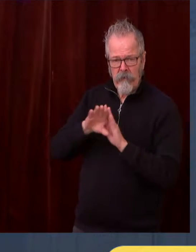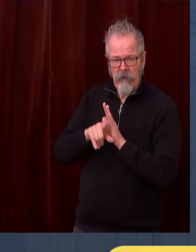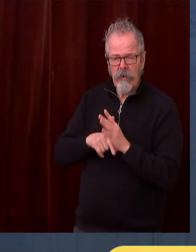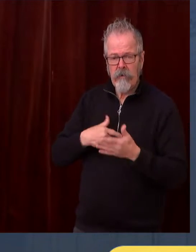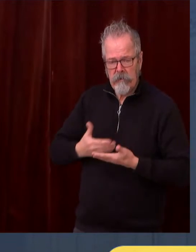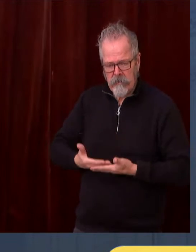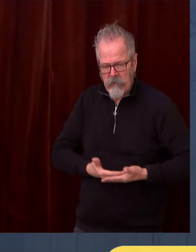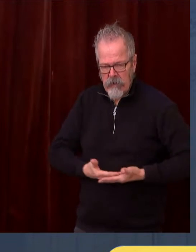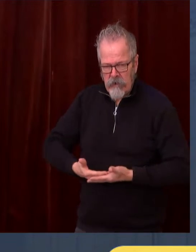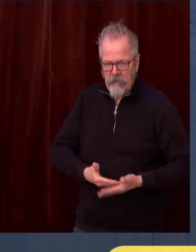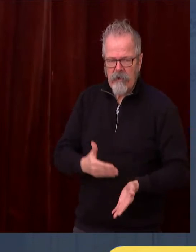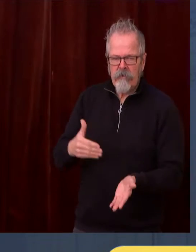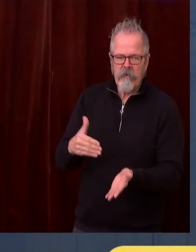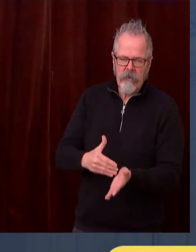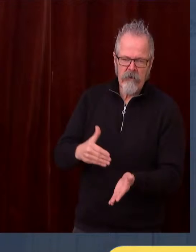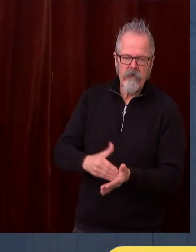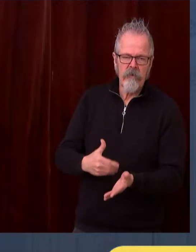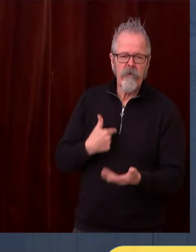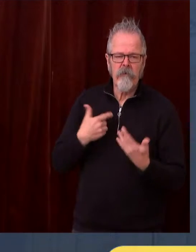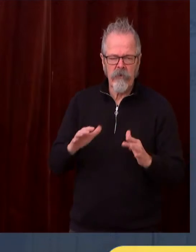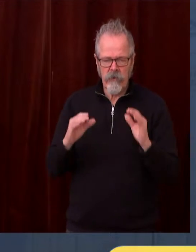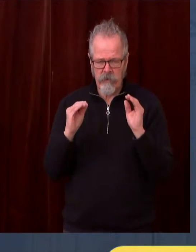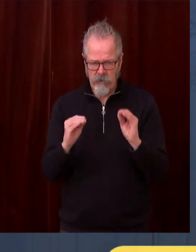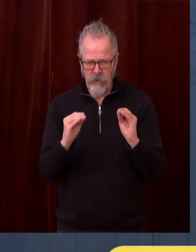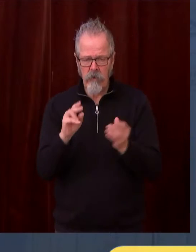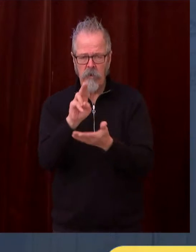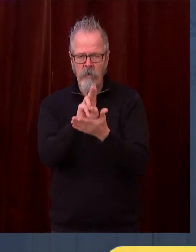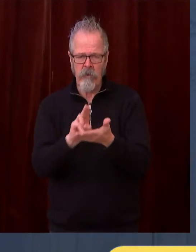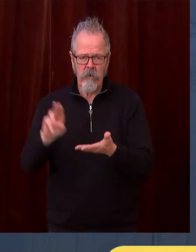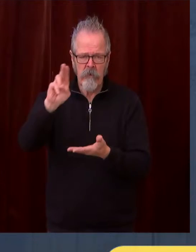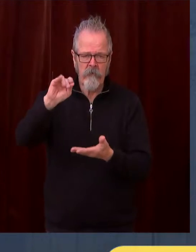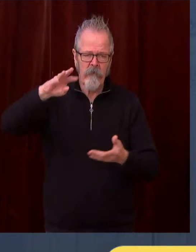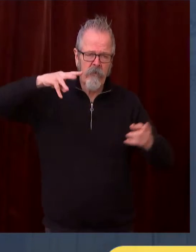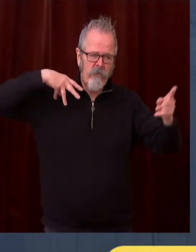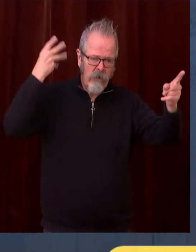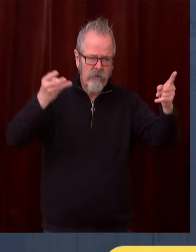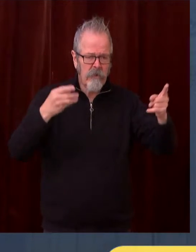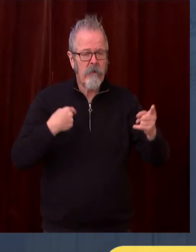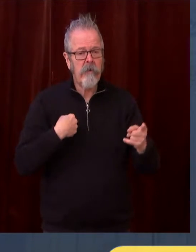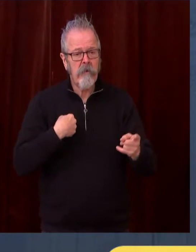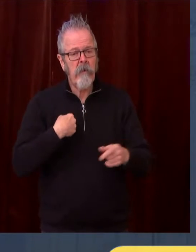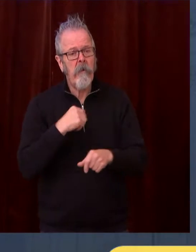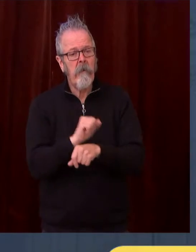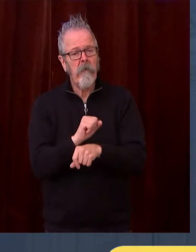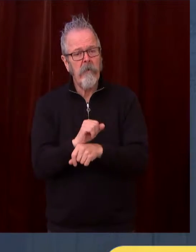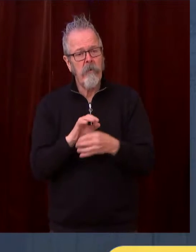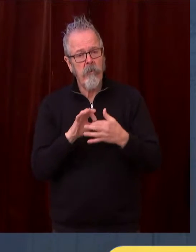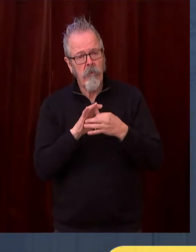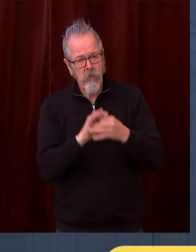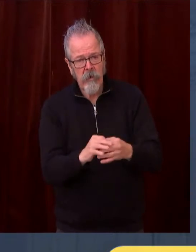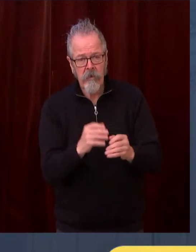work for over 50 years. I have served on prior